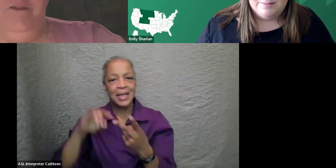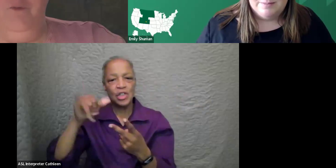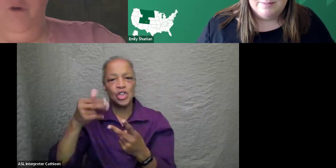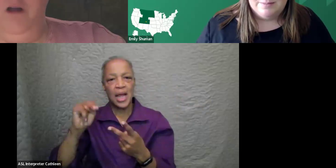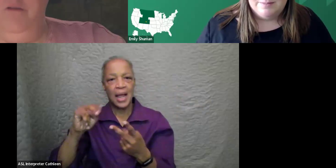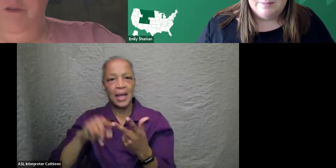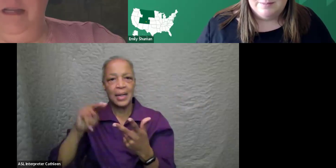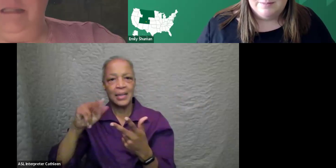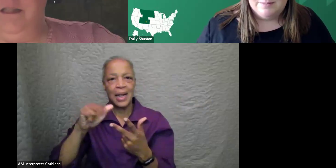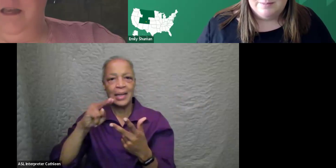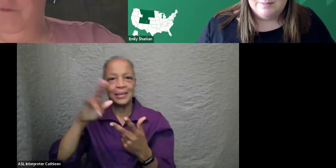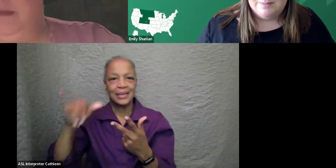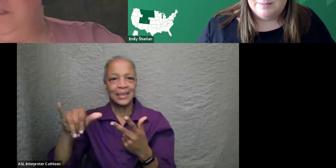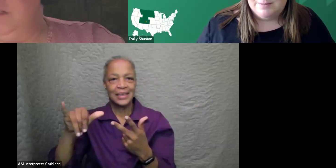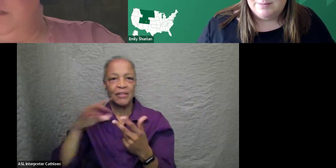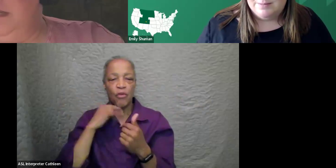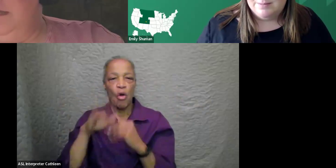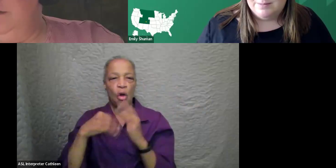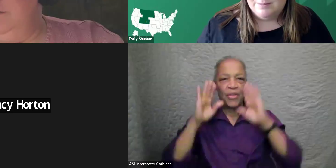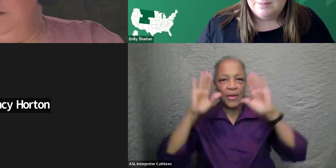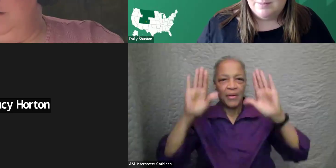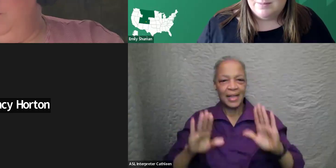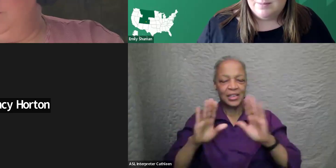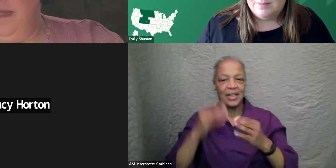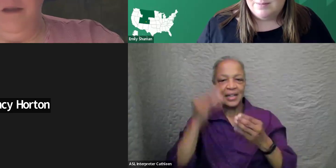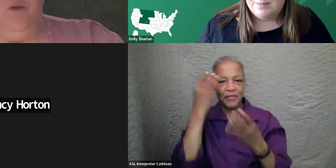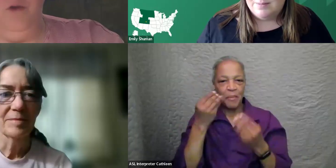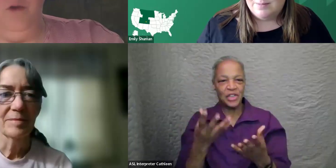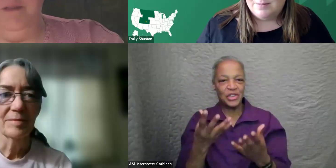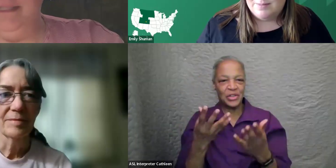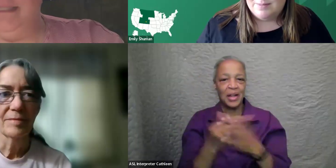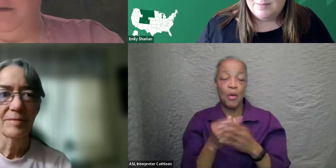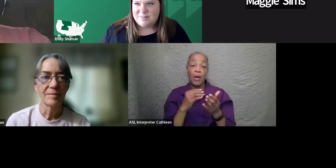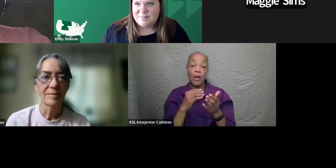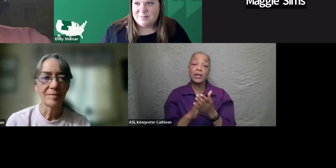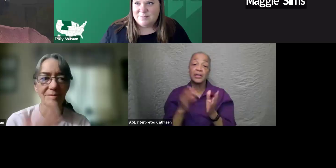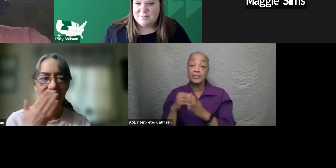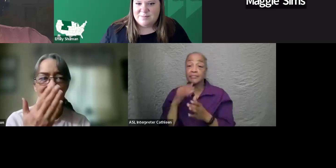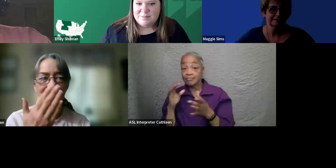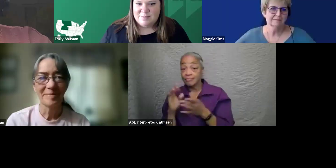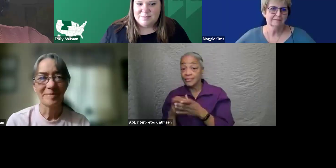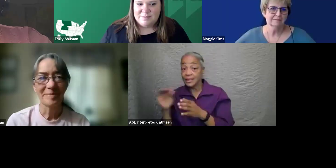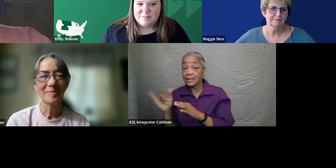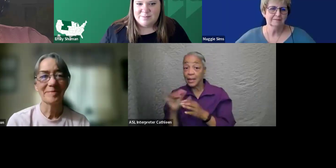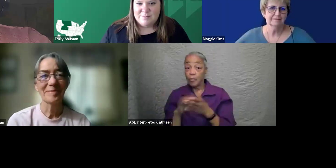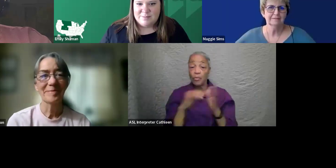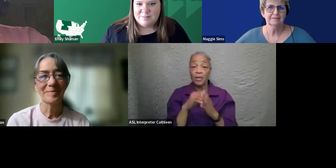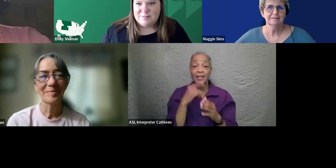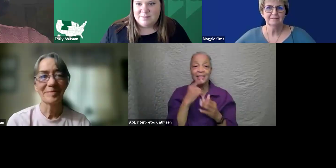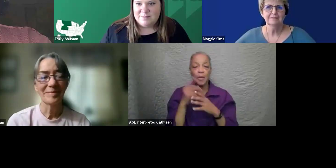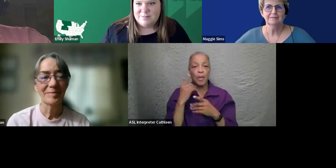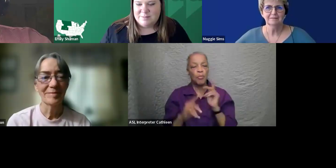Nancy for all of their excellent information today. And I want to echo what Emily said about our